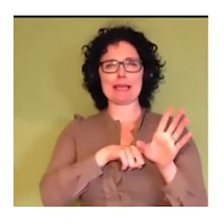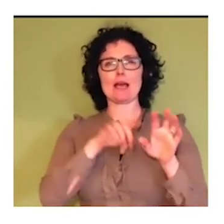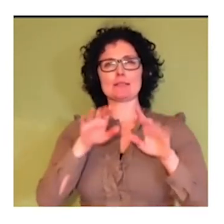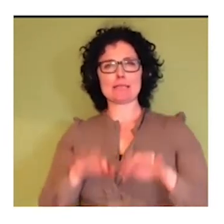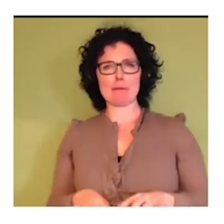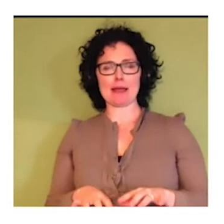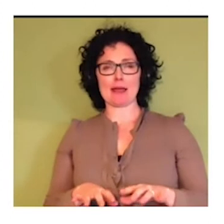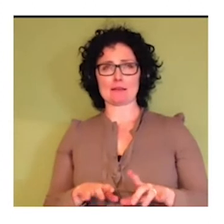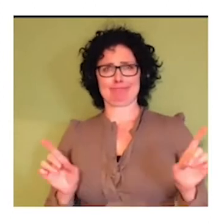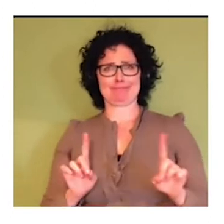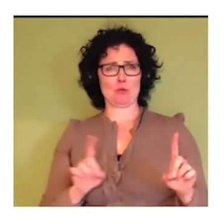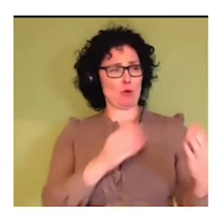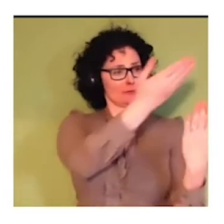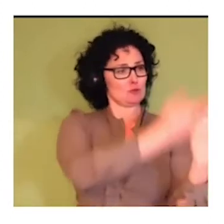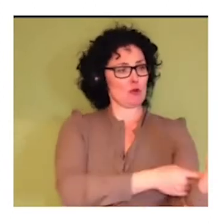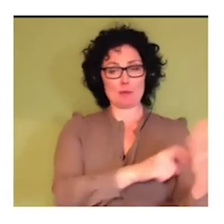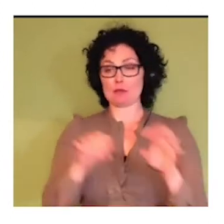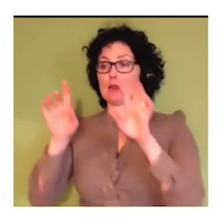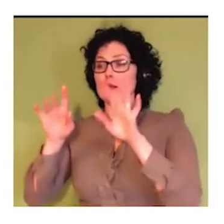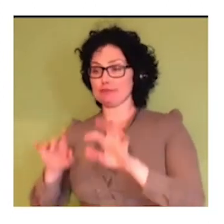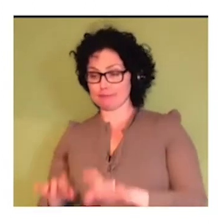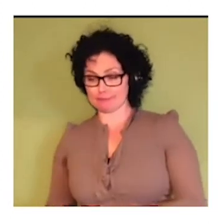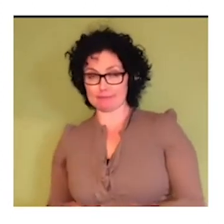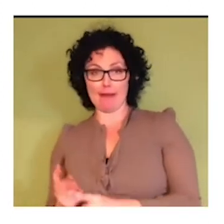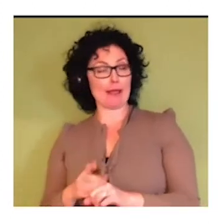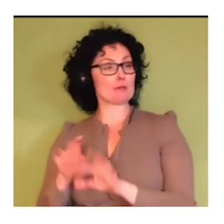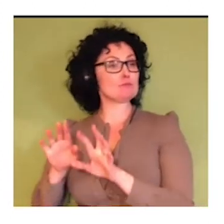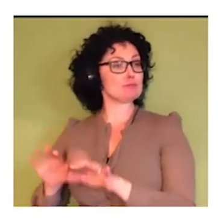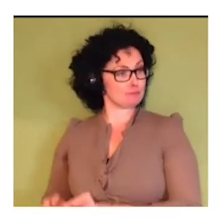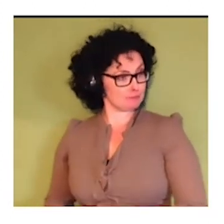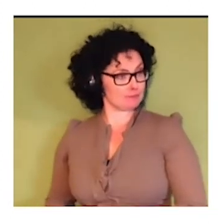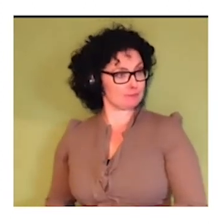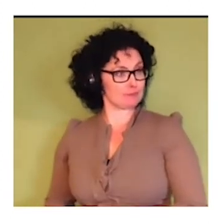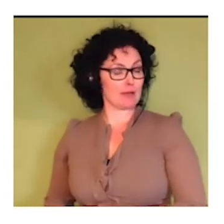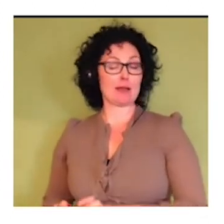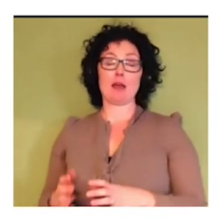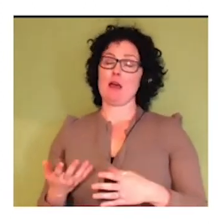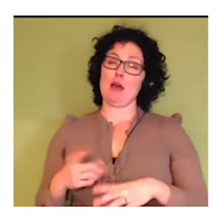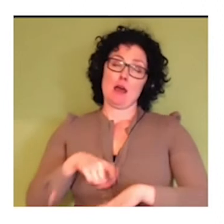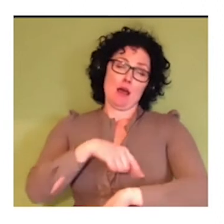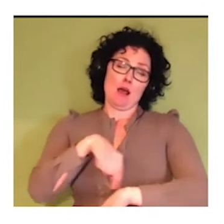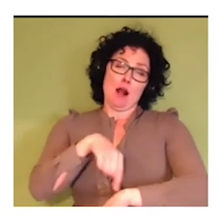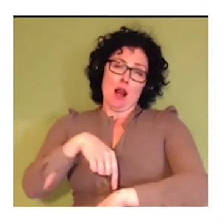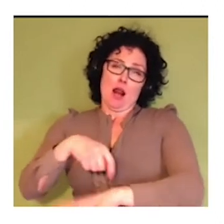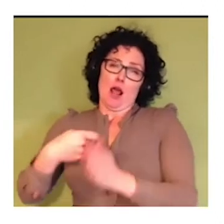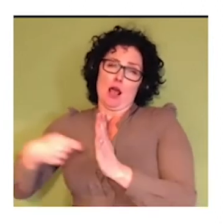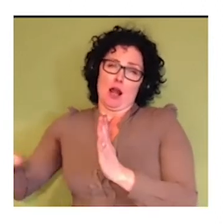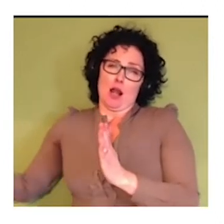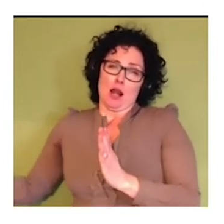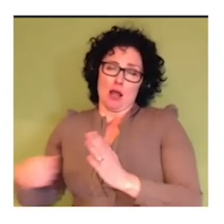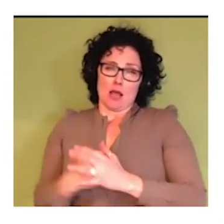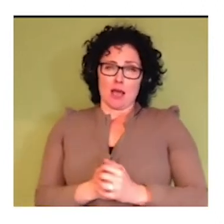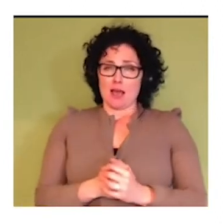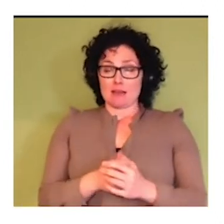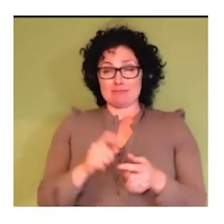whole document out again. This is obviously time consuming. It's also